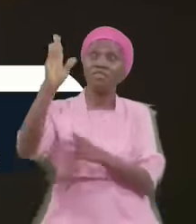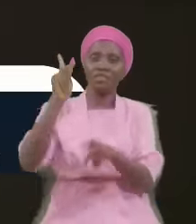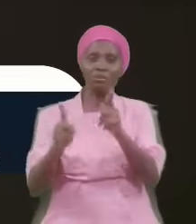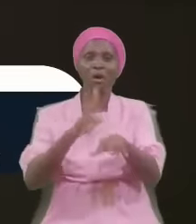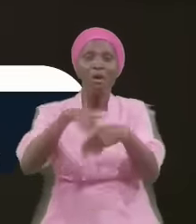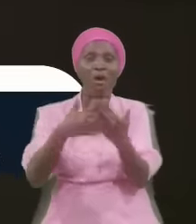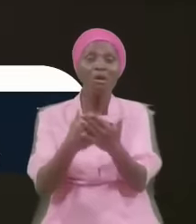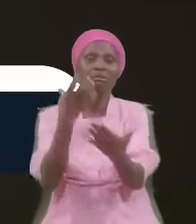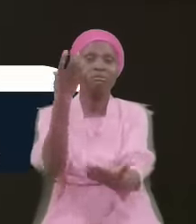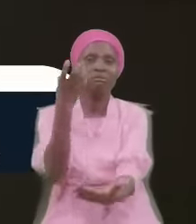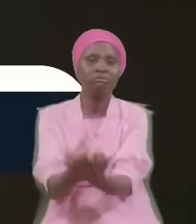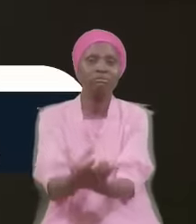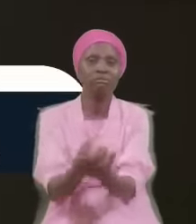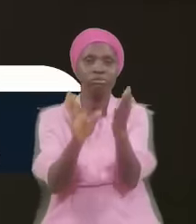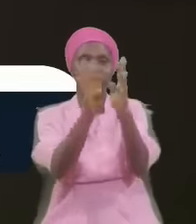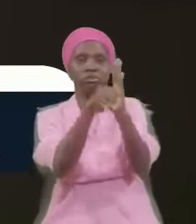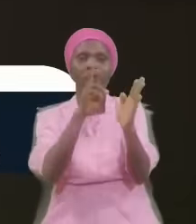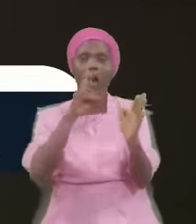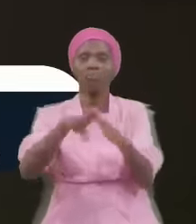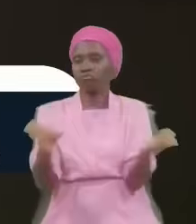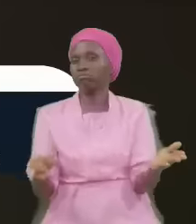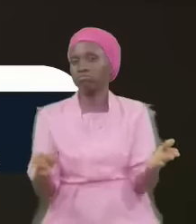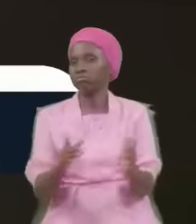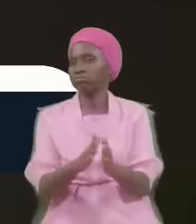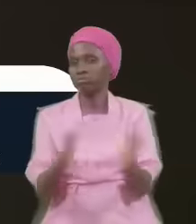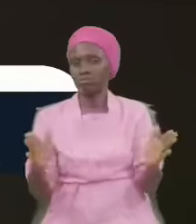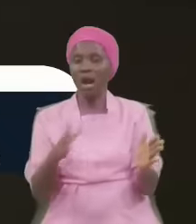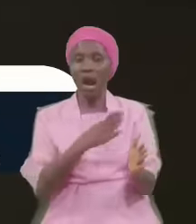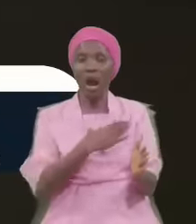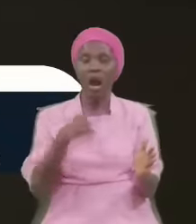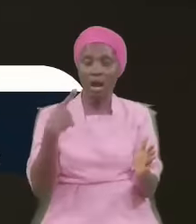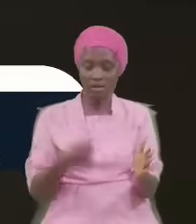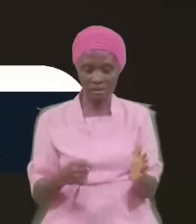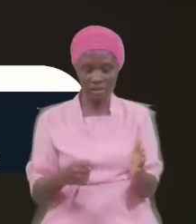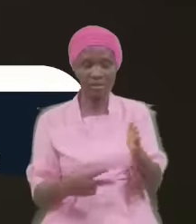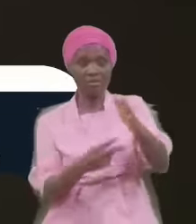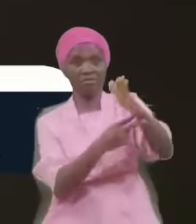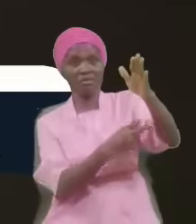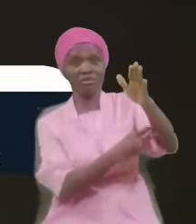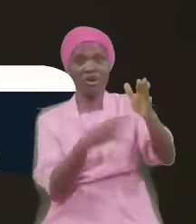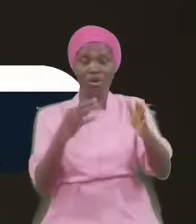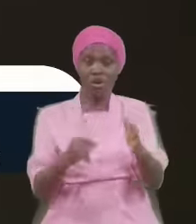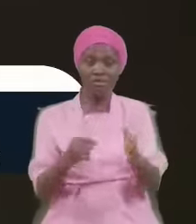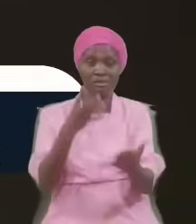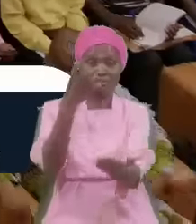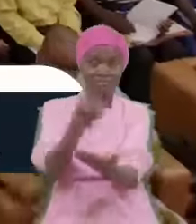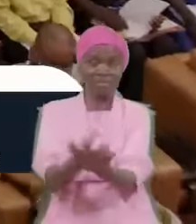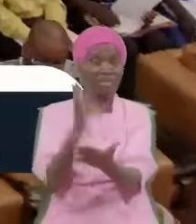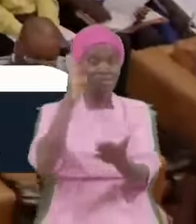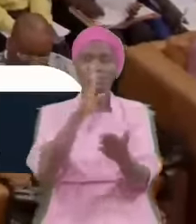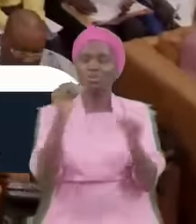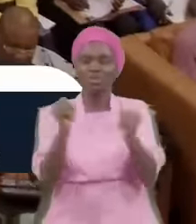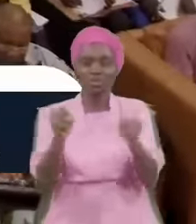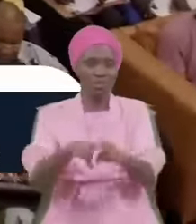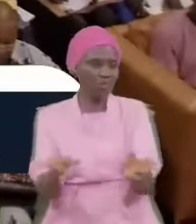are wide open. And the foundations of the prison, they'll be shaking to the foundation in Jesus'